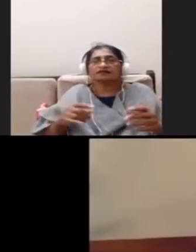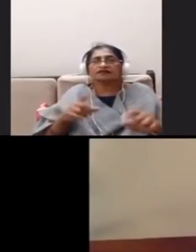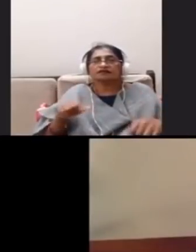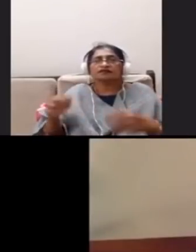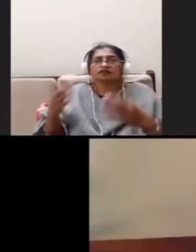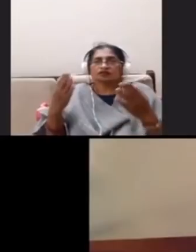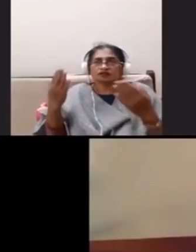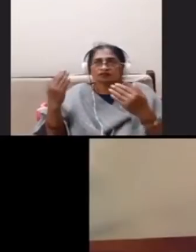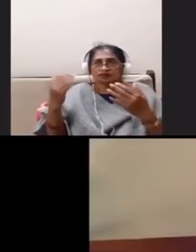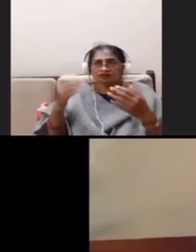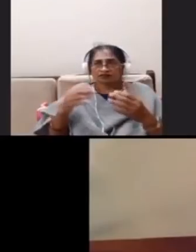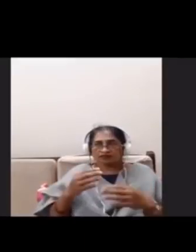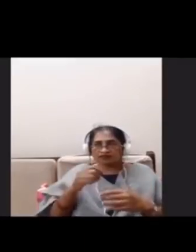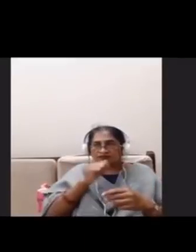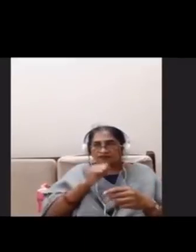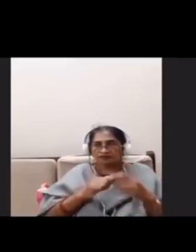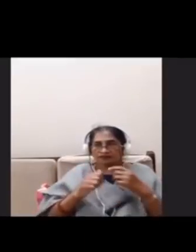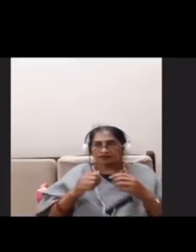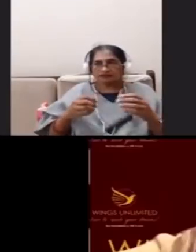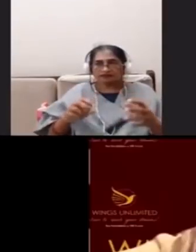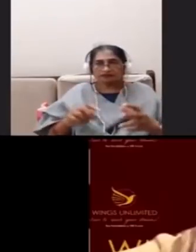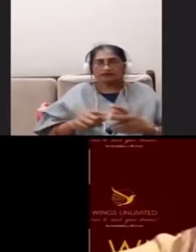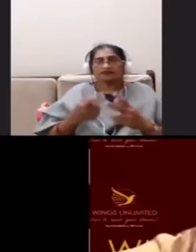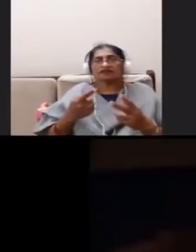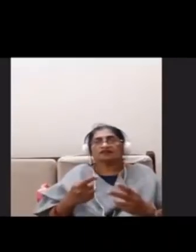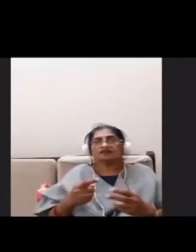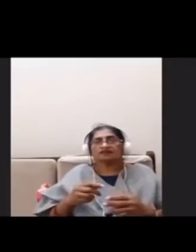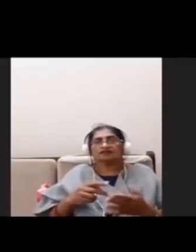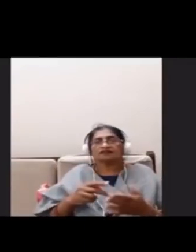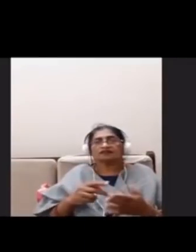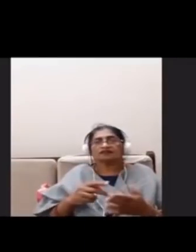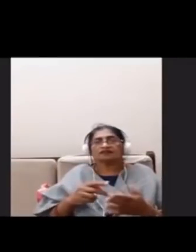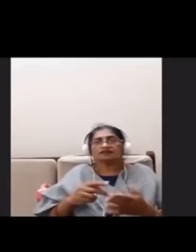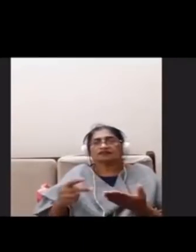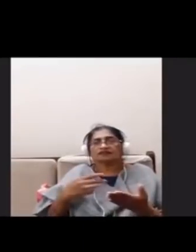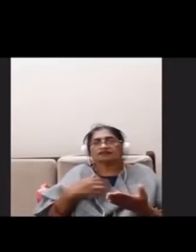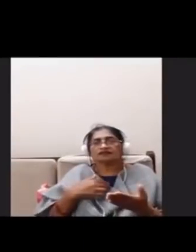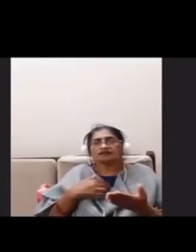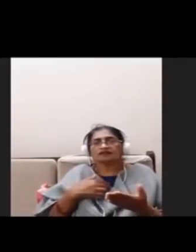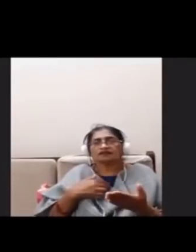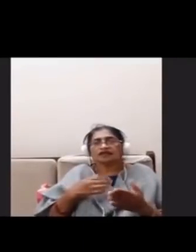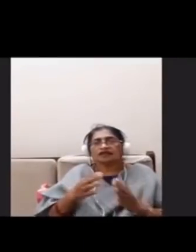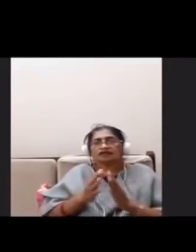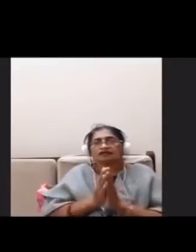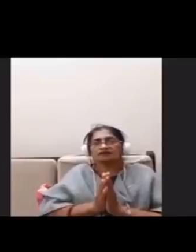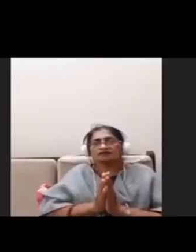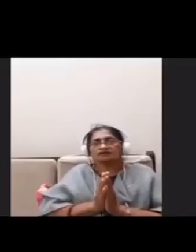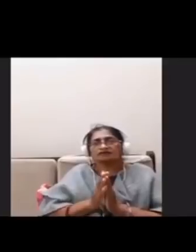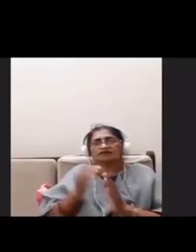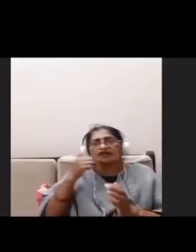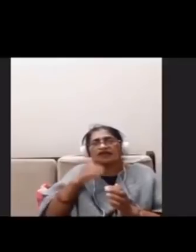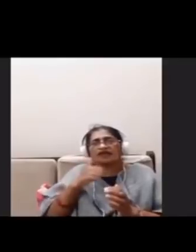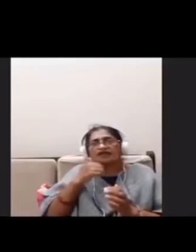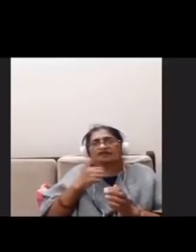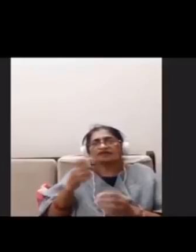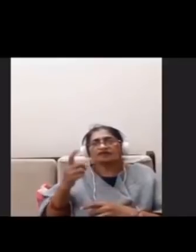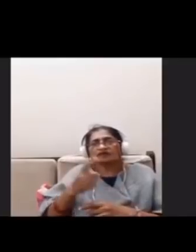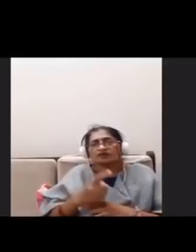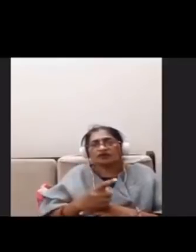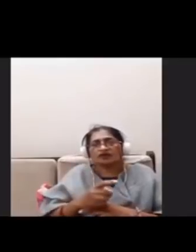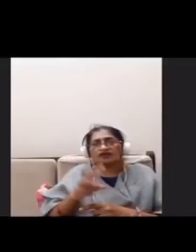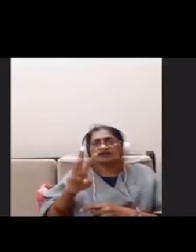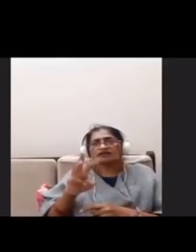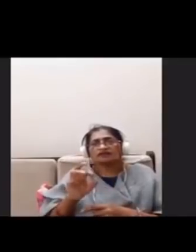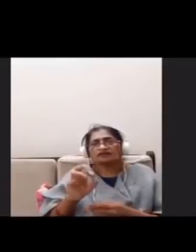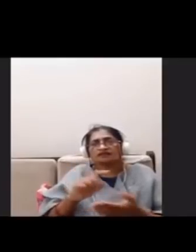patiently. Before we get started with our program at the Artists, I wanted to request everyone if for just 30 seconds, if